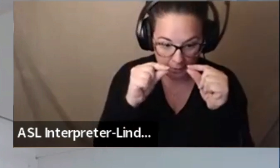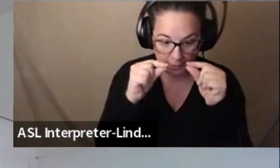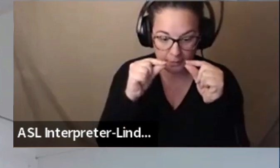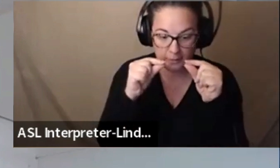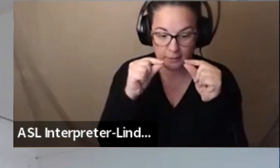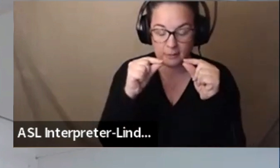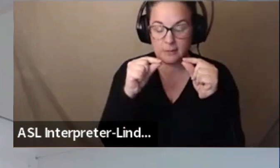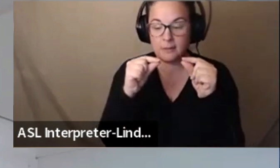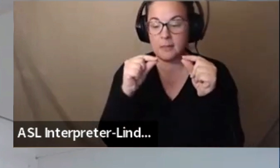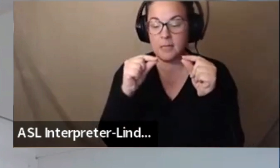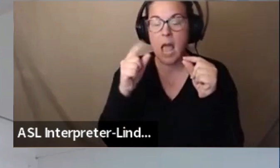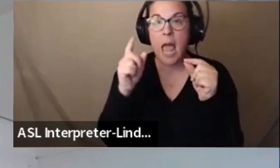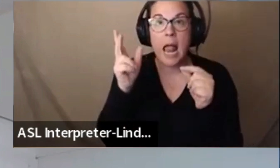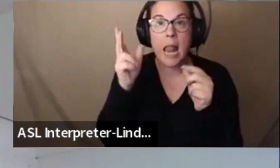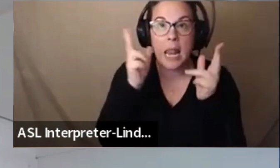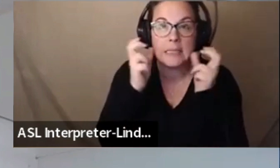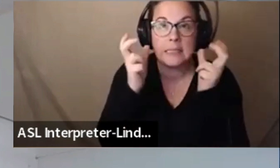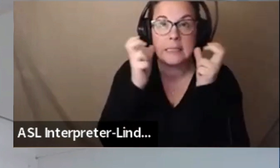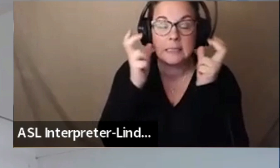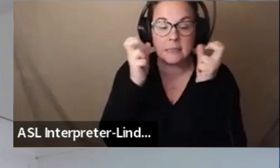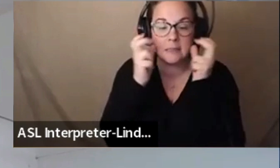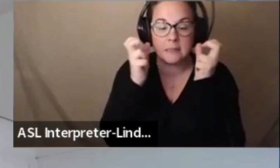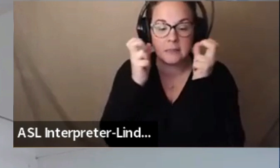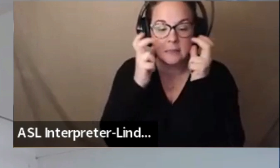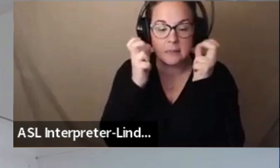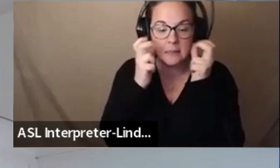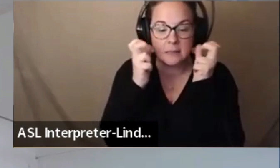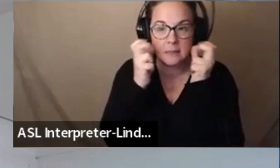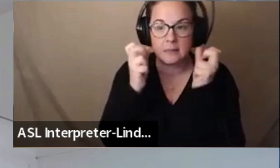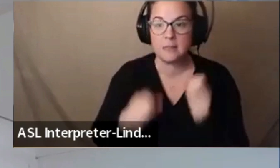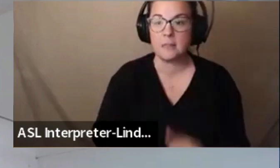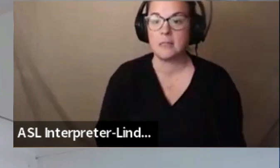me with its breadth of